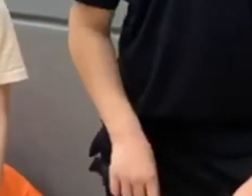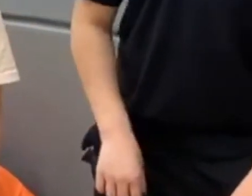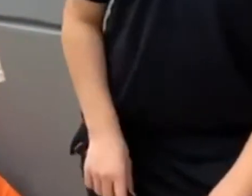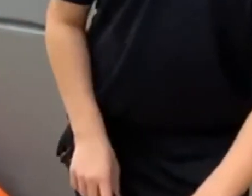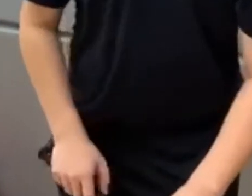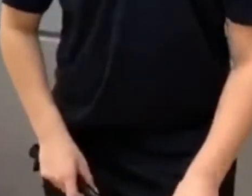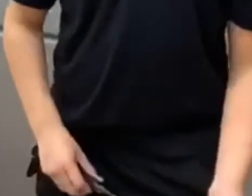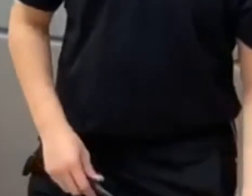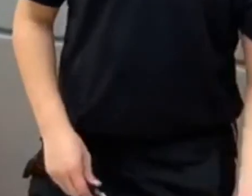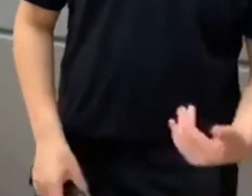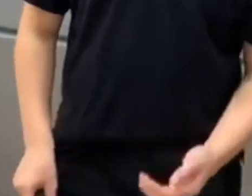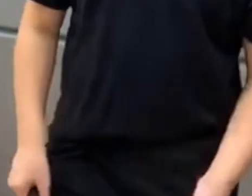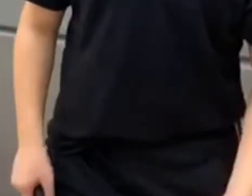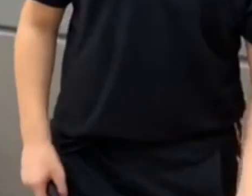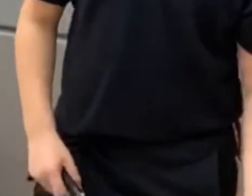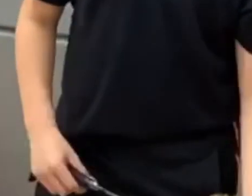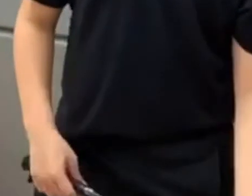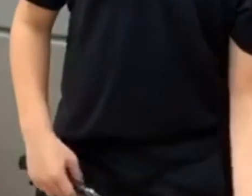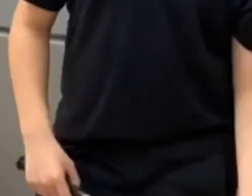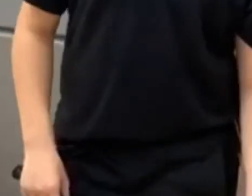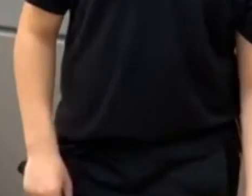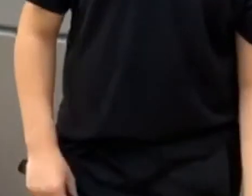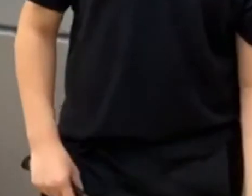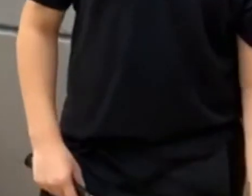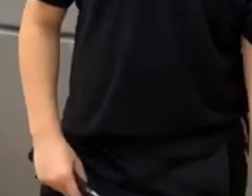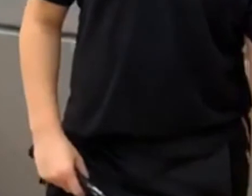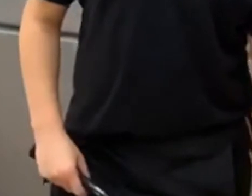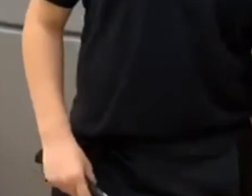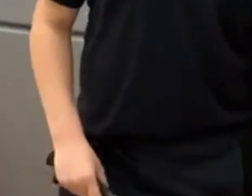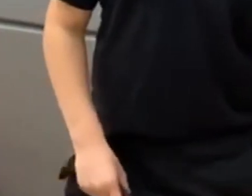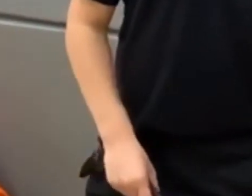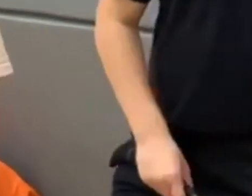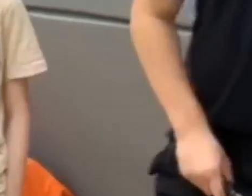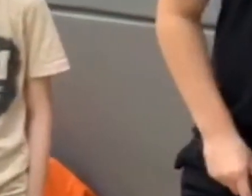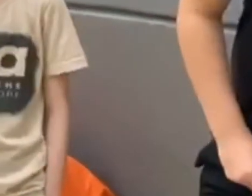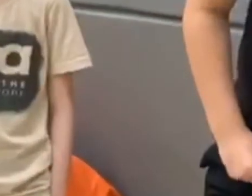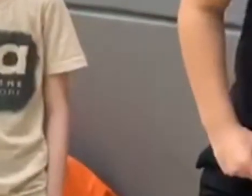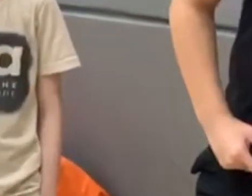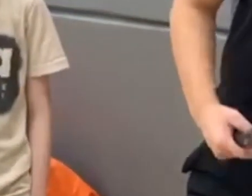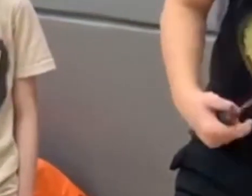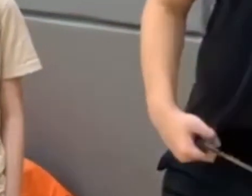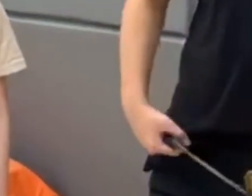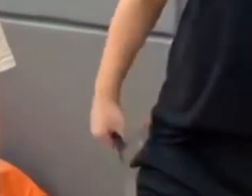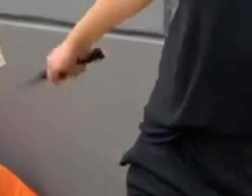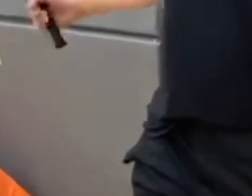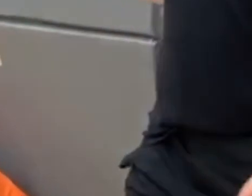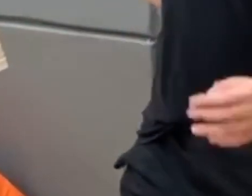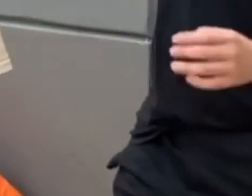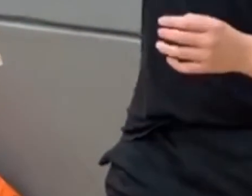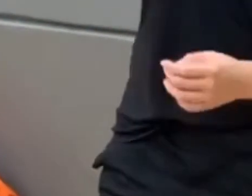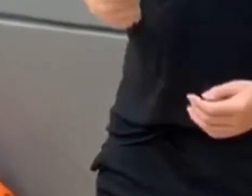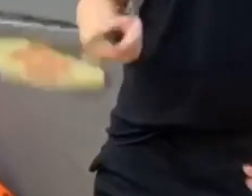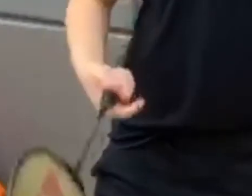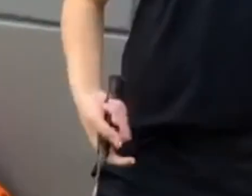run back and then just smash. So you have to like lean back all the way. Like in badminton, you have to depend on your legs to run